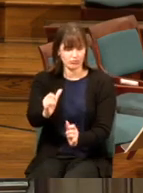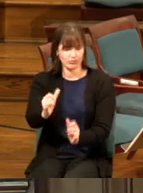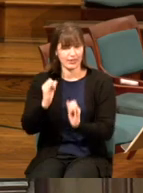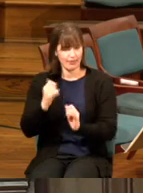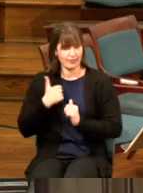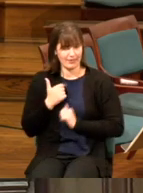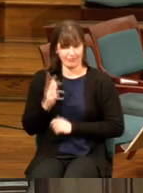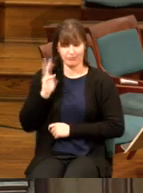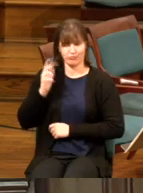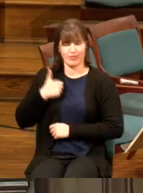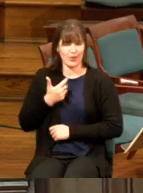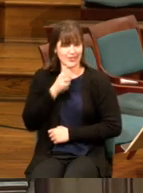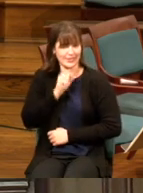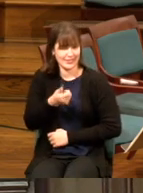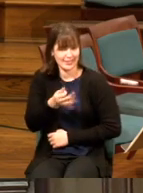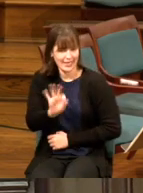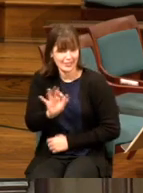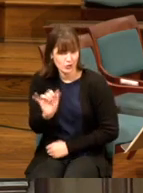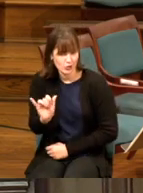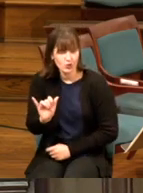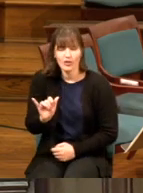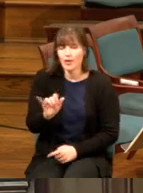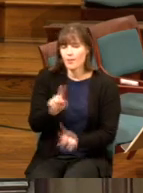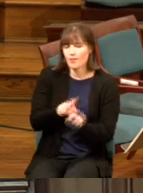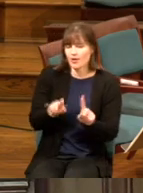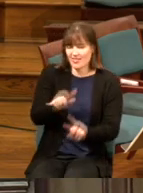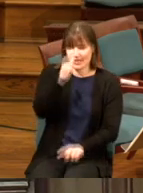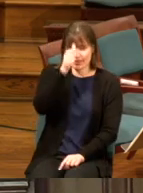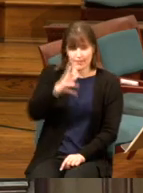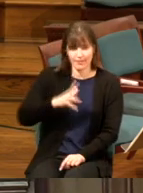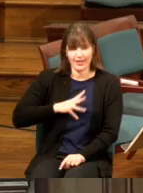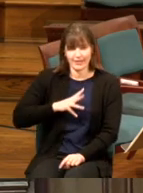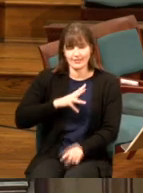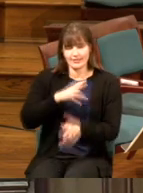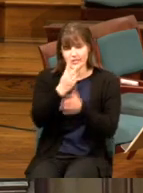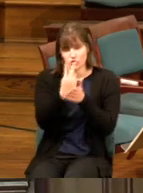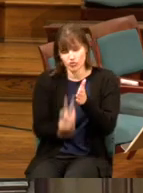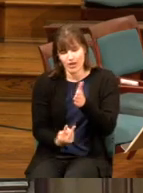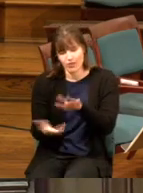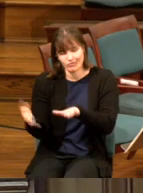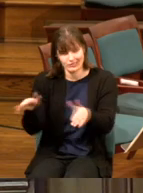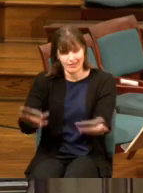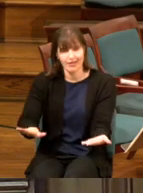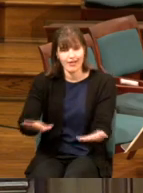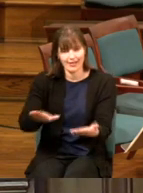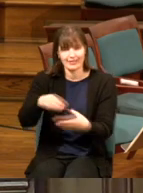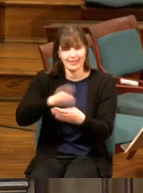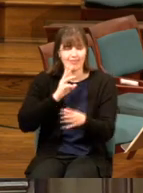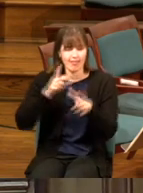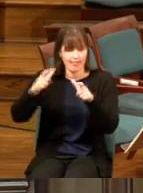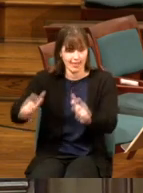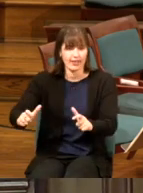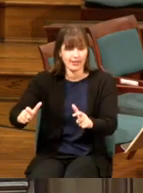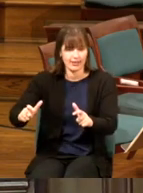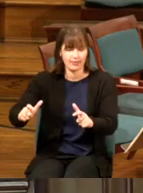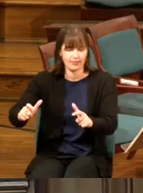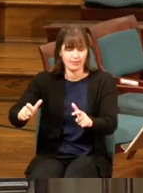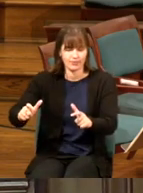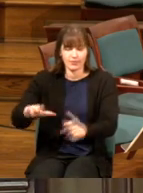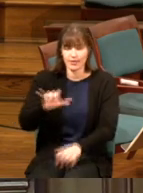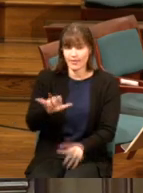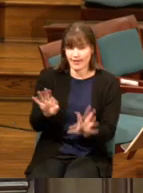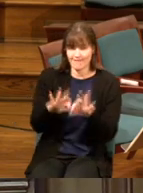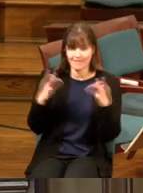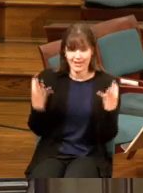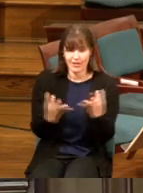had drowned at a lake in Tennessee. The family had